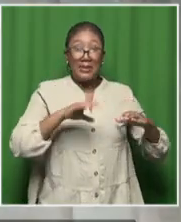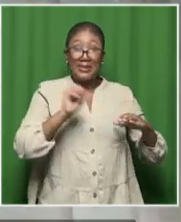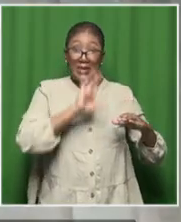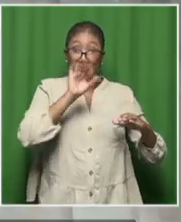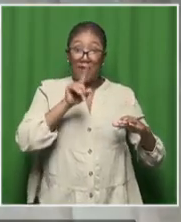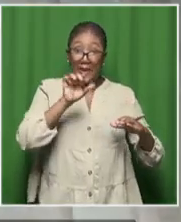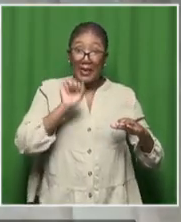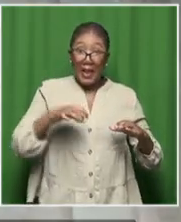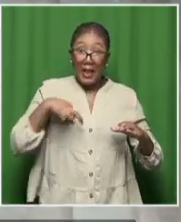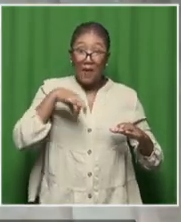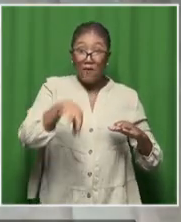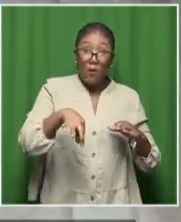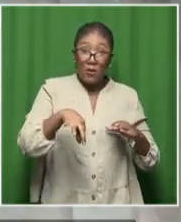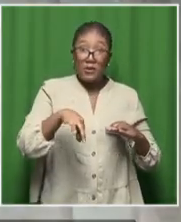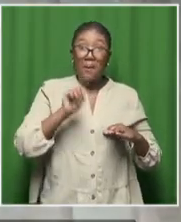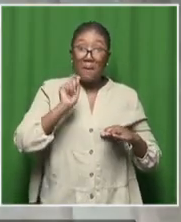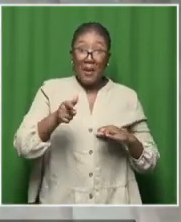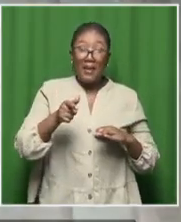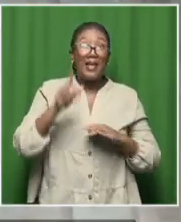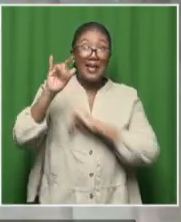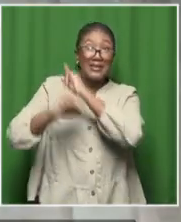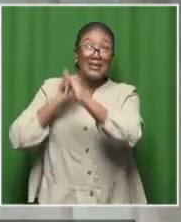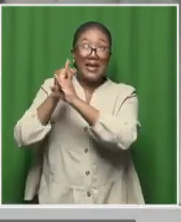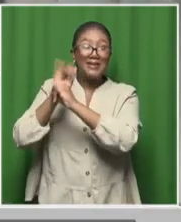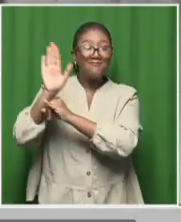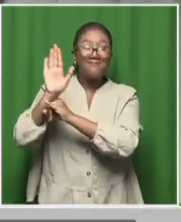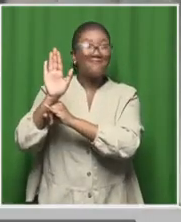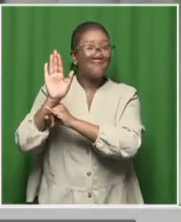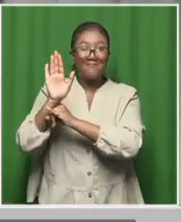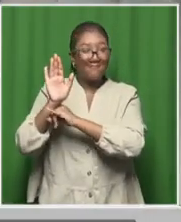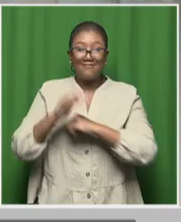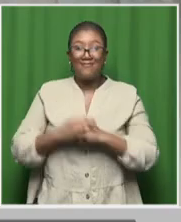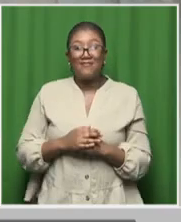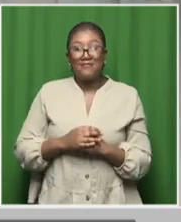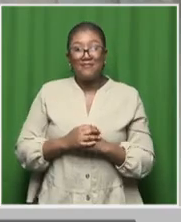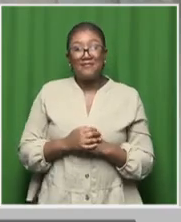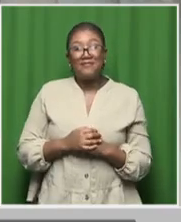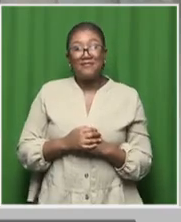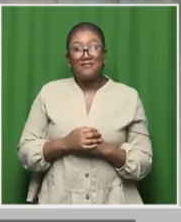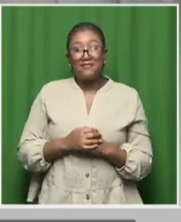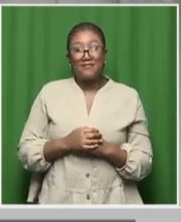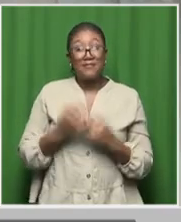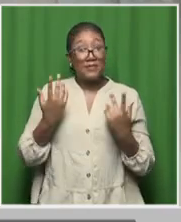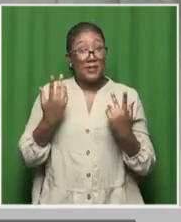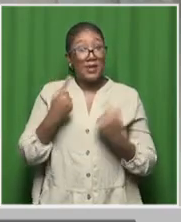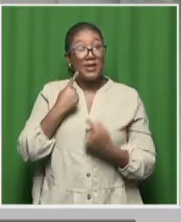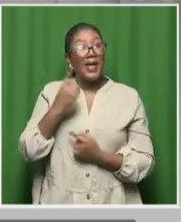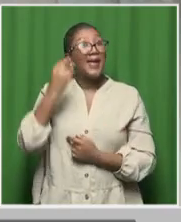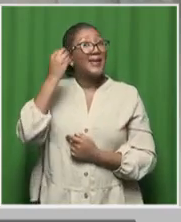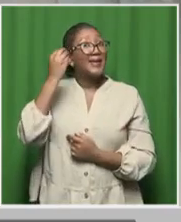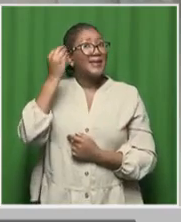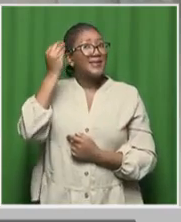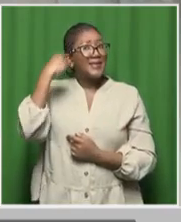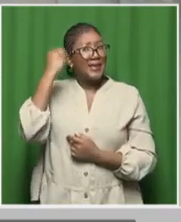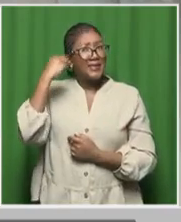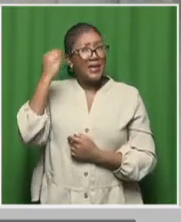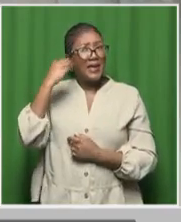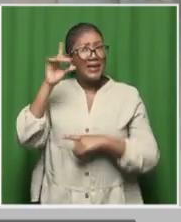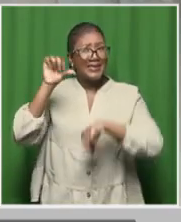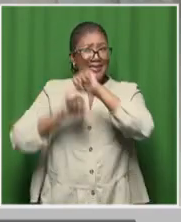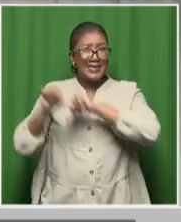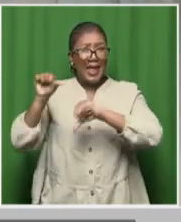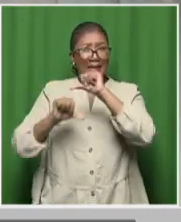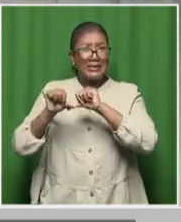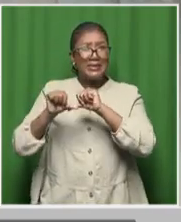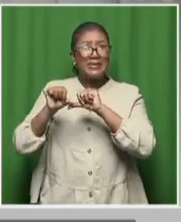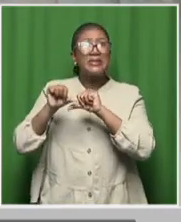like it's just how it is now earlier on you spoke about the fact that um data science um isn't introduced at